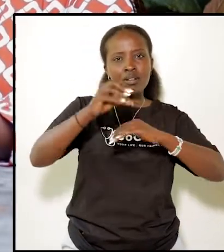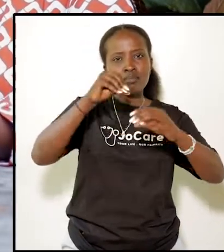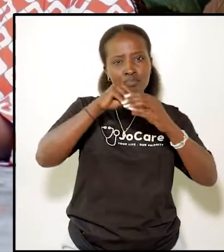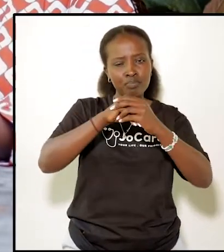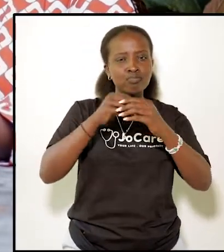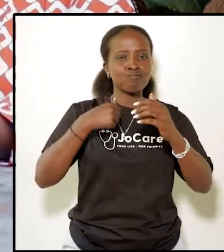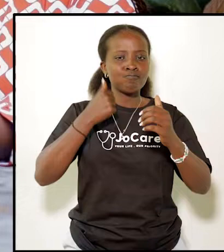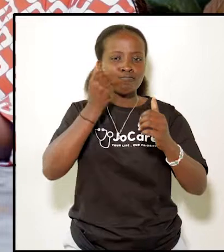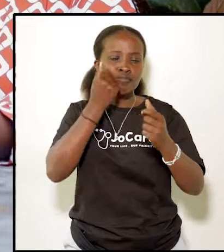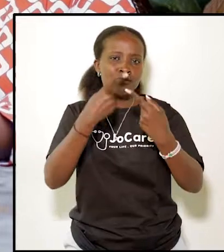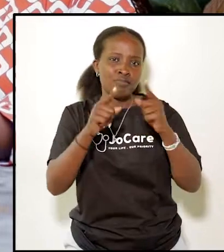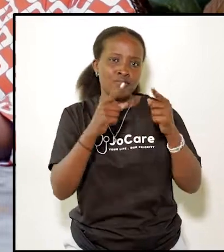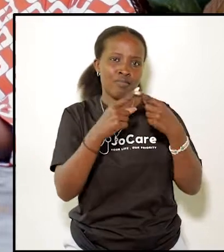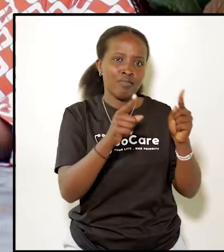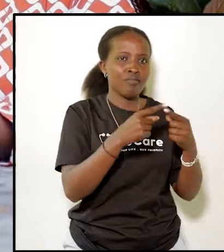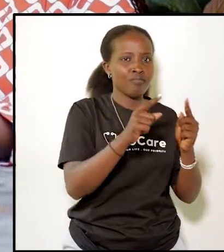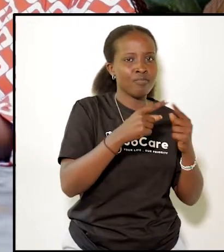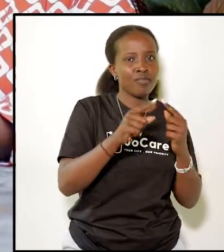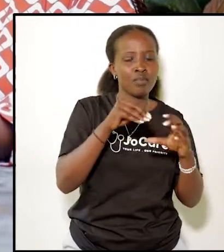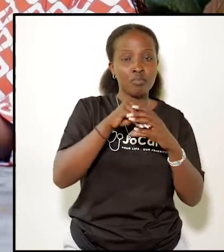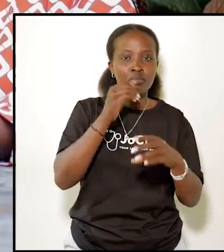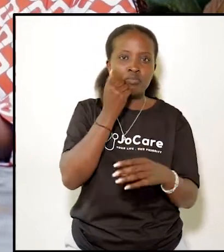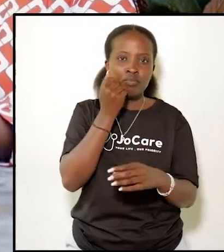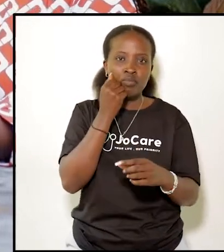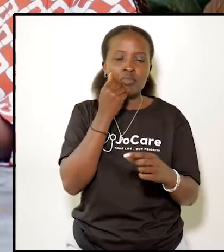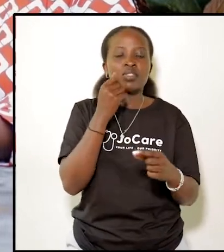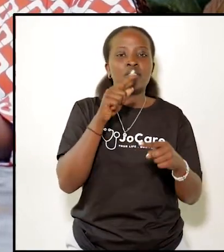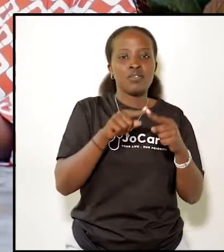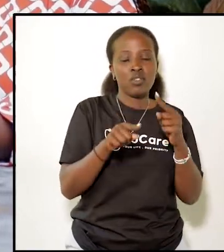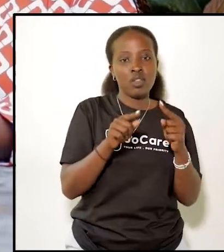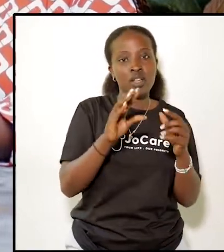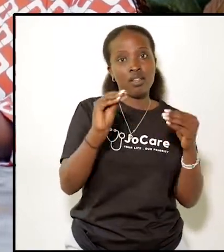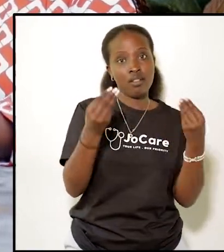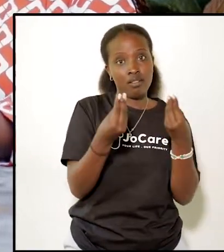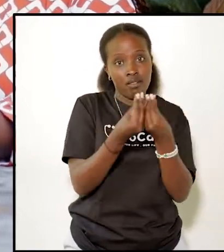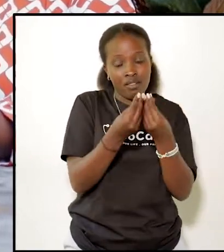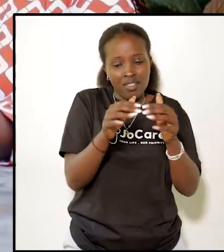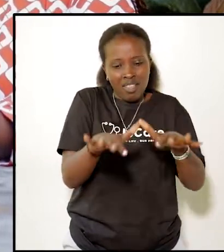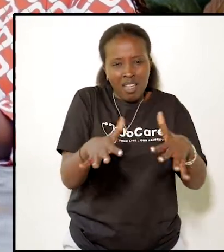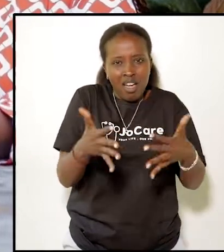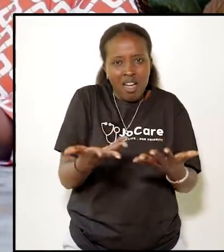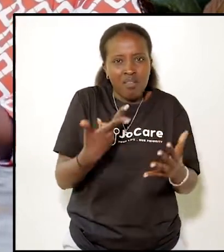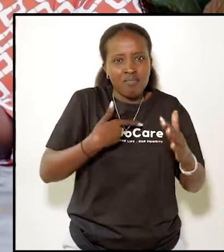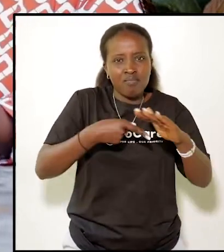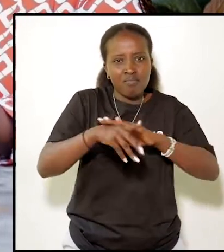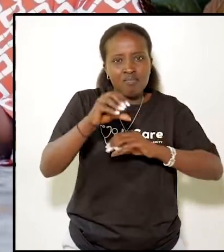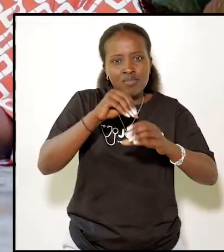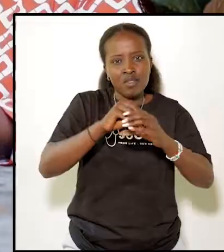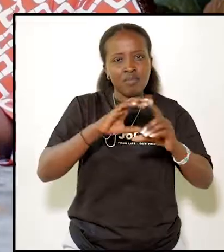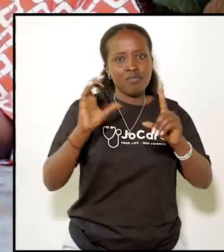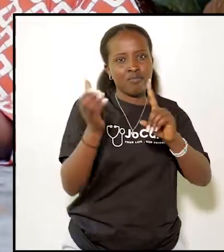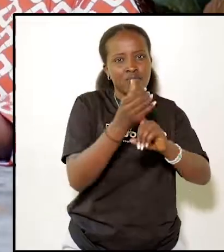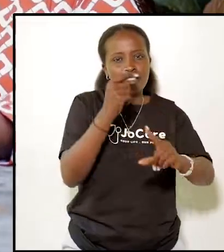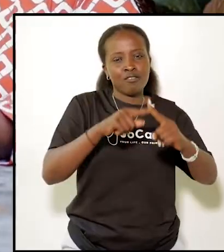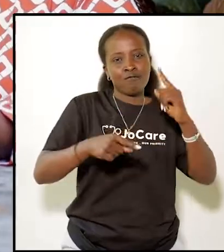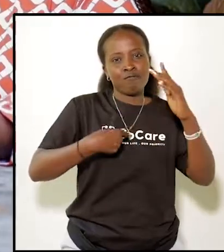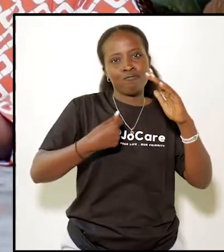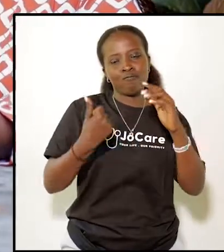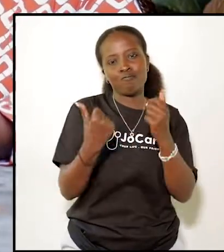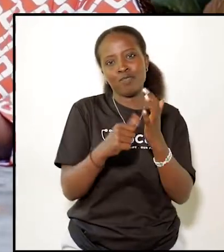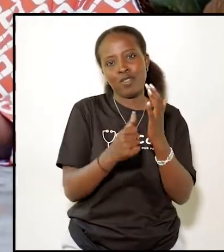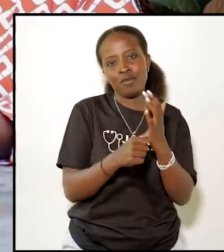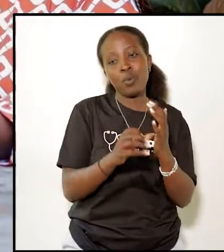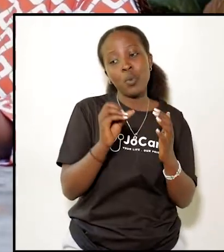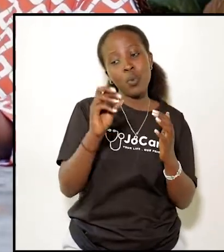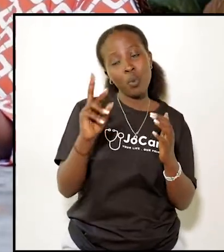irregular periods or menstruational periods and how it affects the fertility.